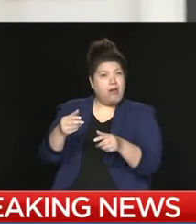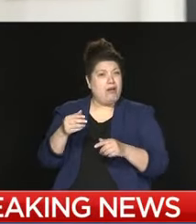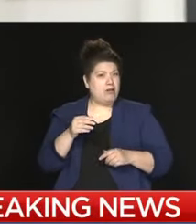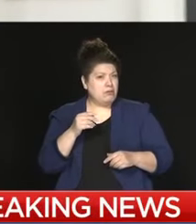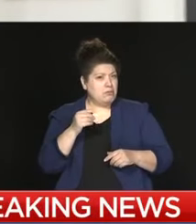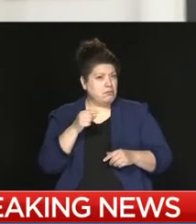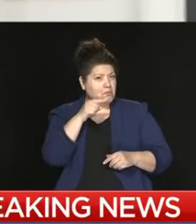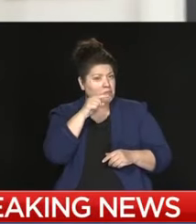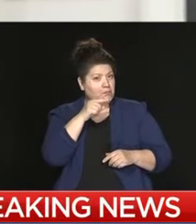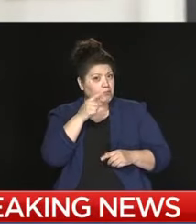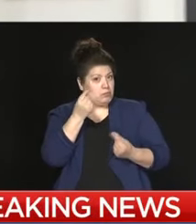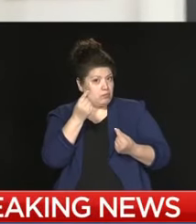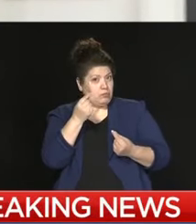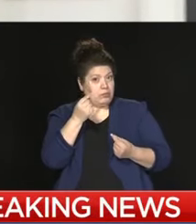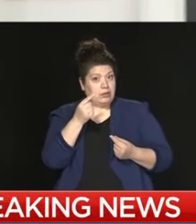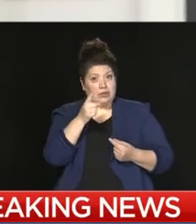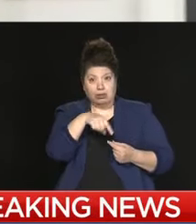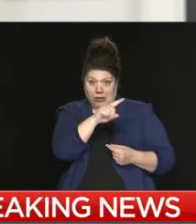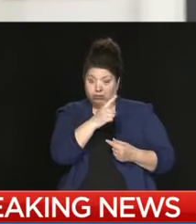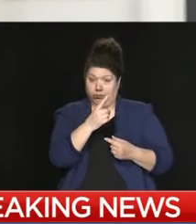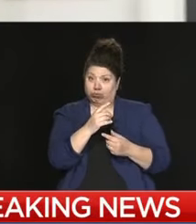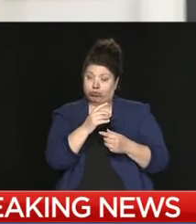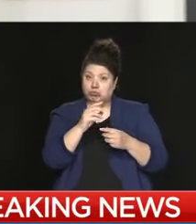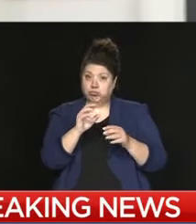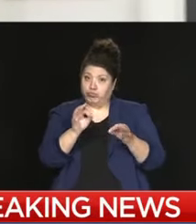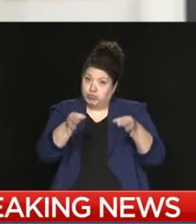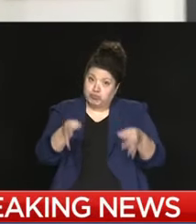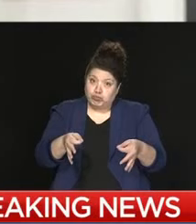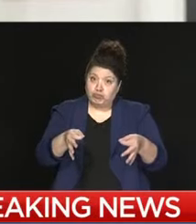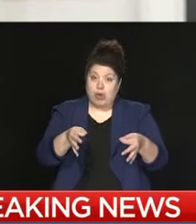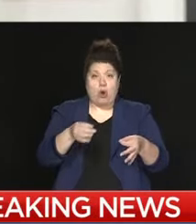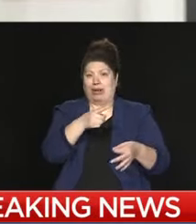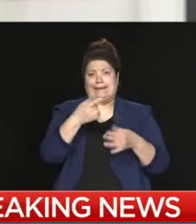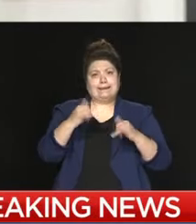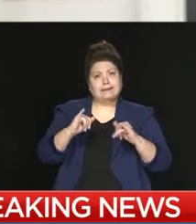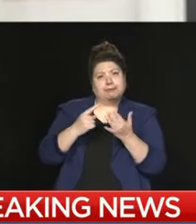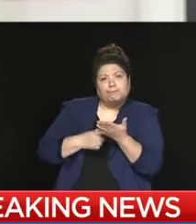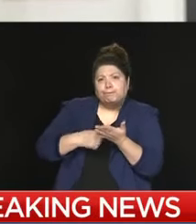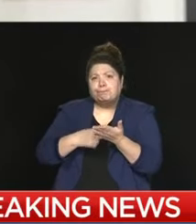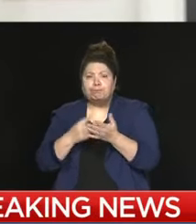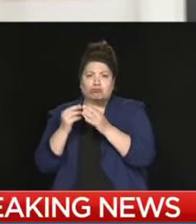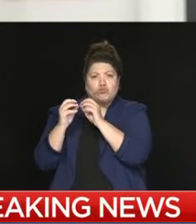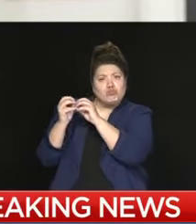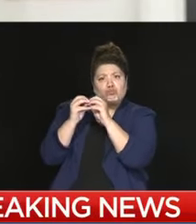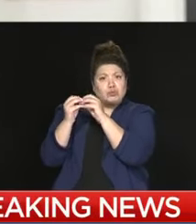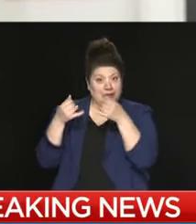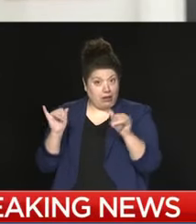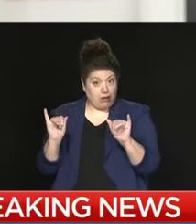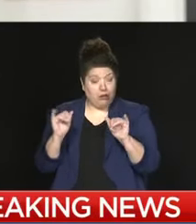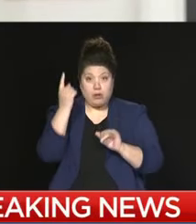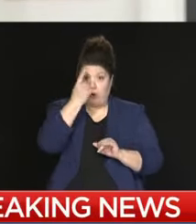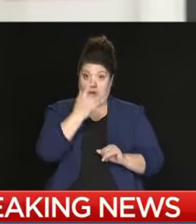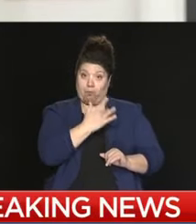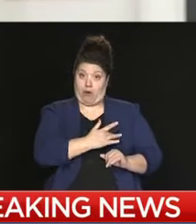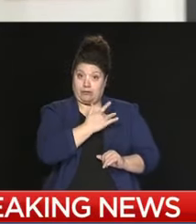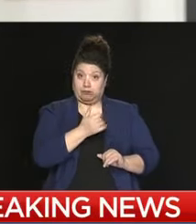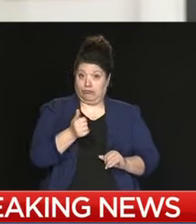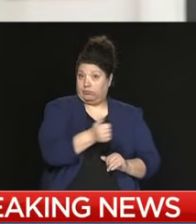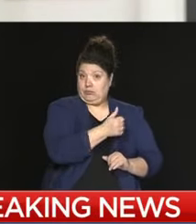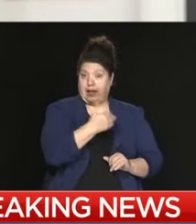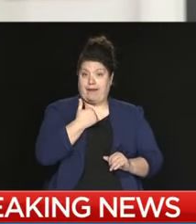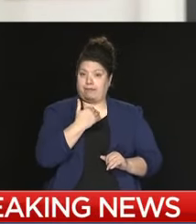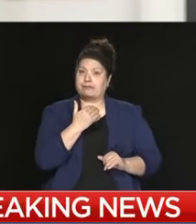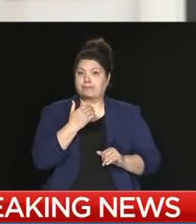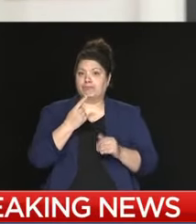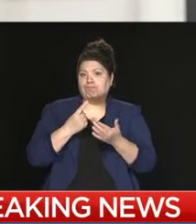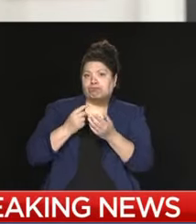Are they sort of set in stone at this point? Are they still being negotiated? And if so, are different provinces making their own deal with the federal